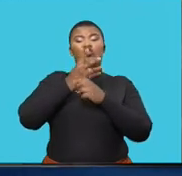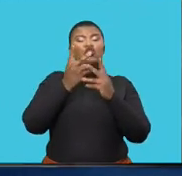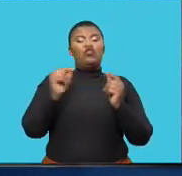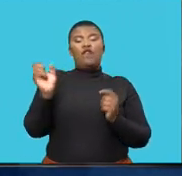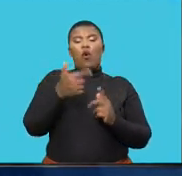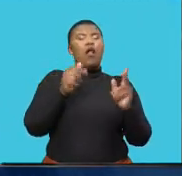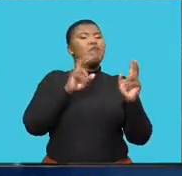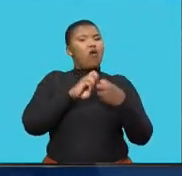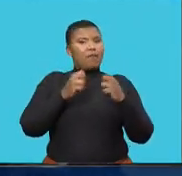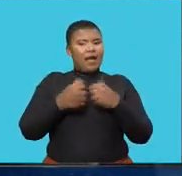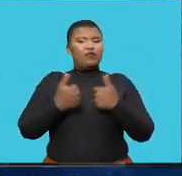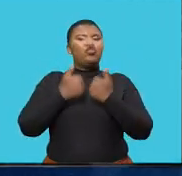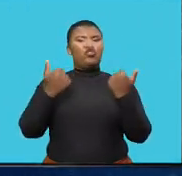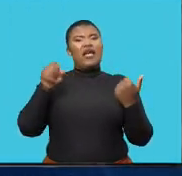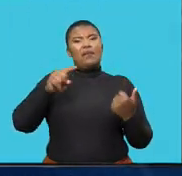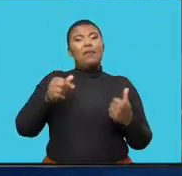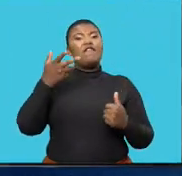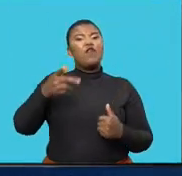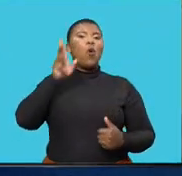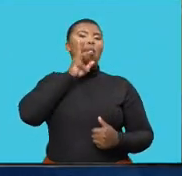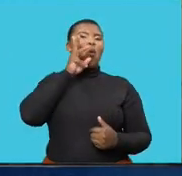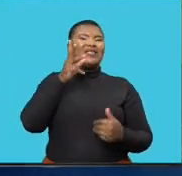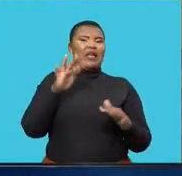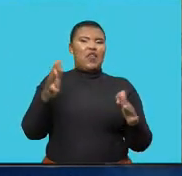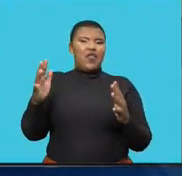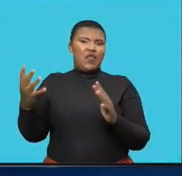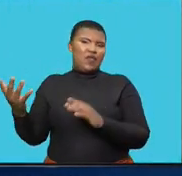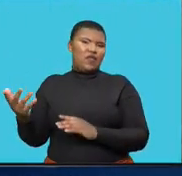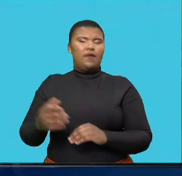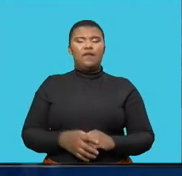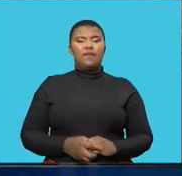issues and challenges relating to water outages